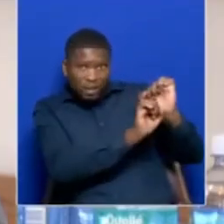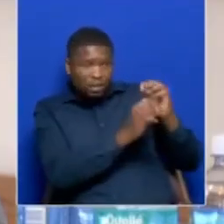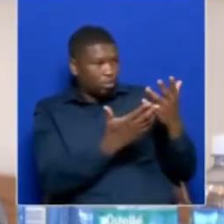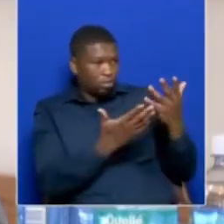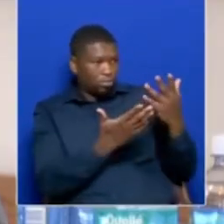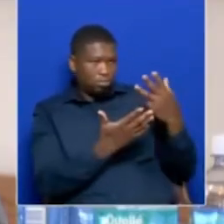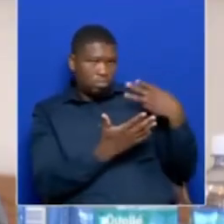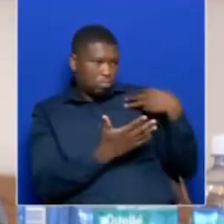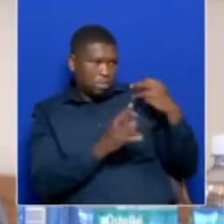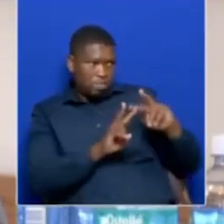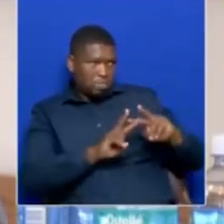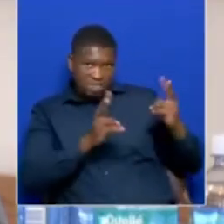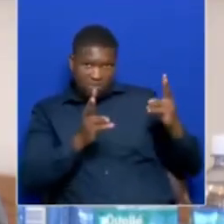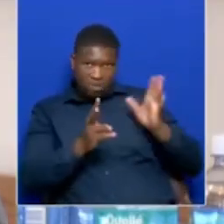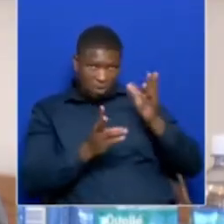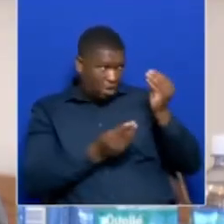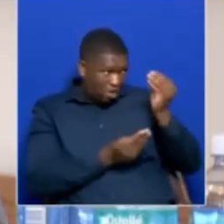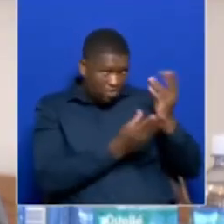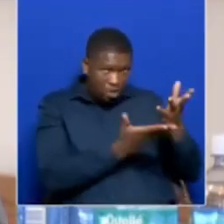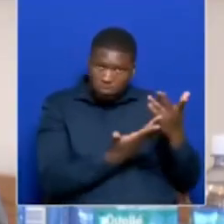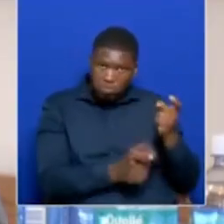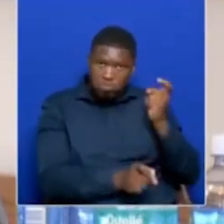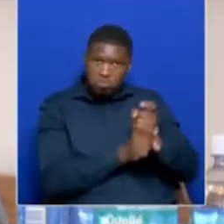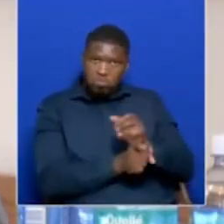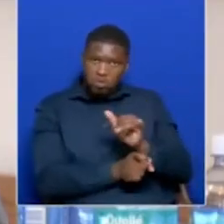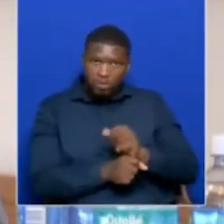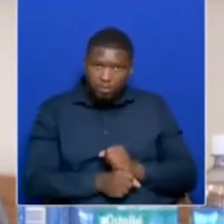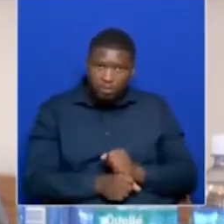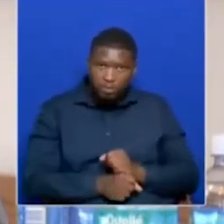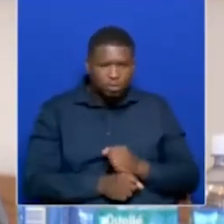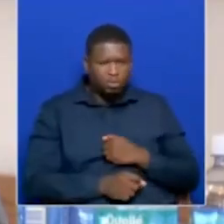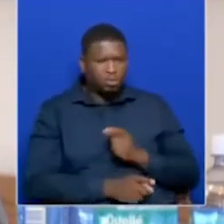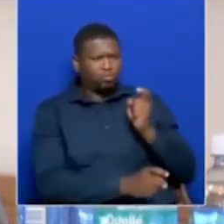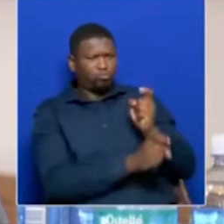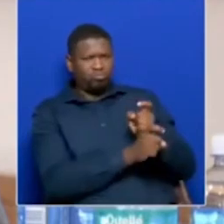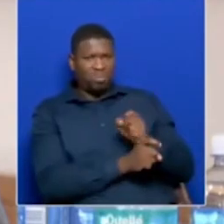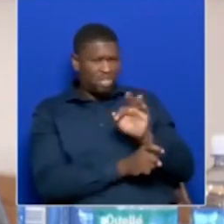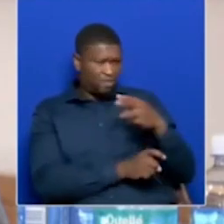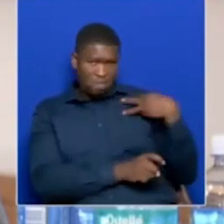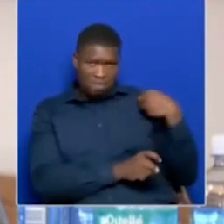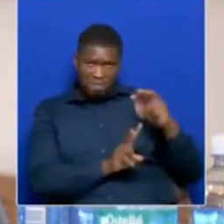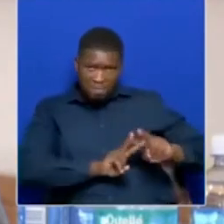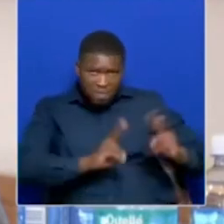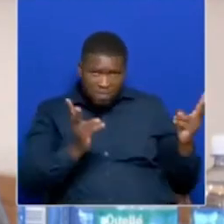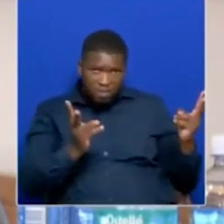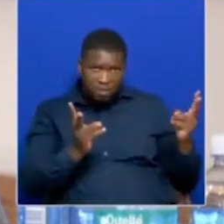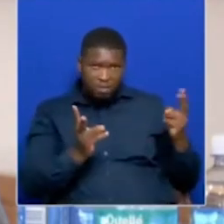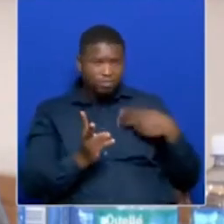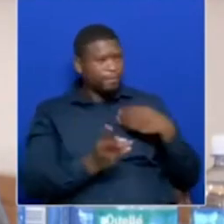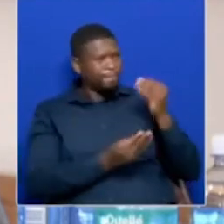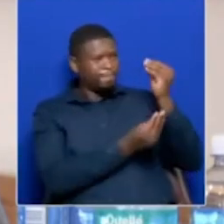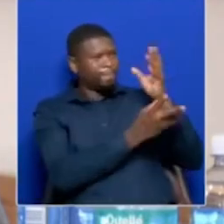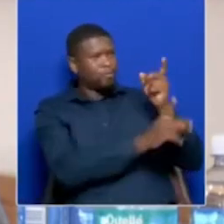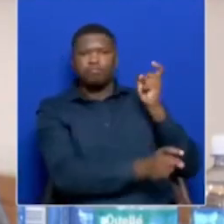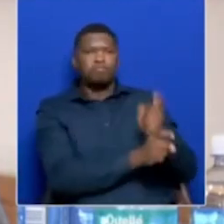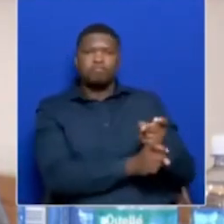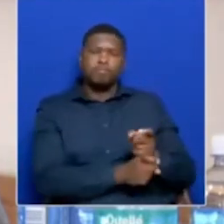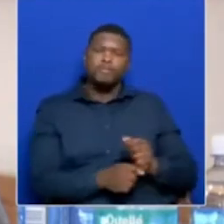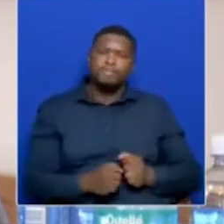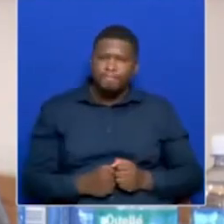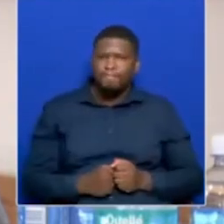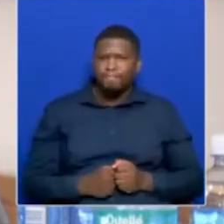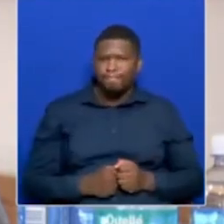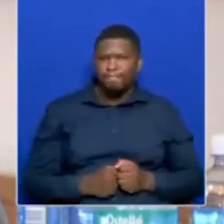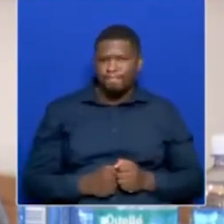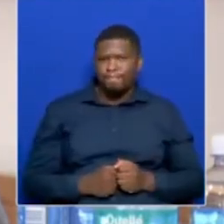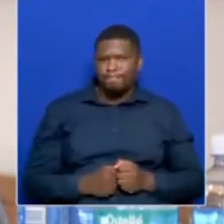Is that what you are communicating? I was not. I was not at all. Okay. But because